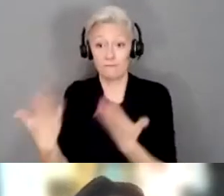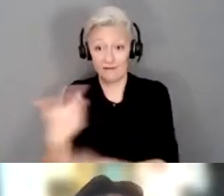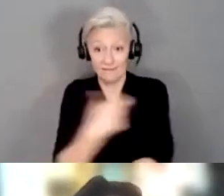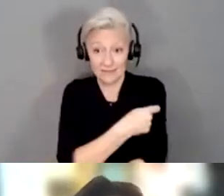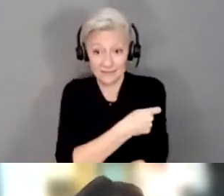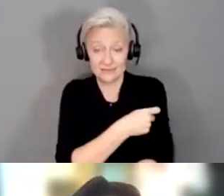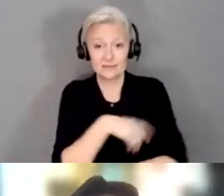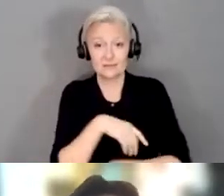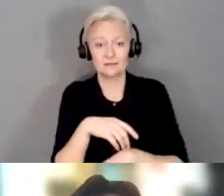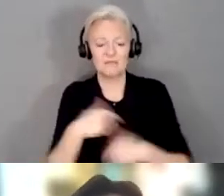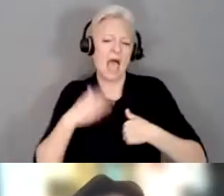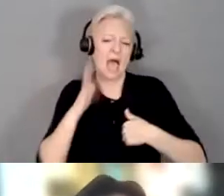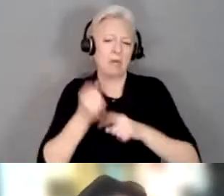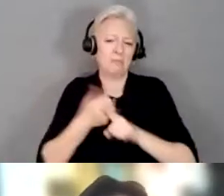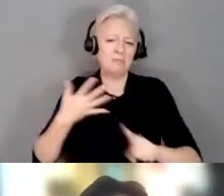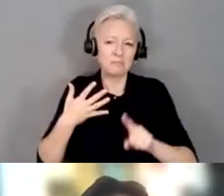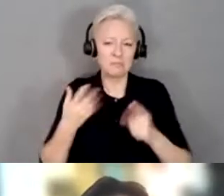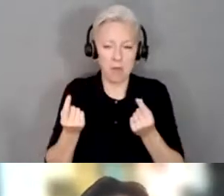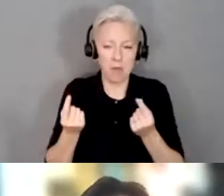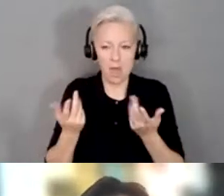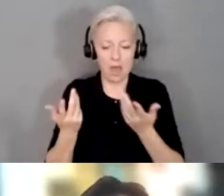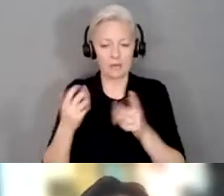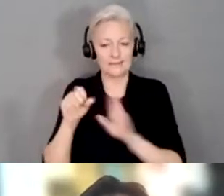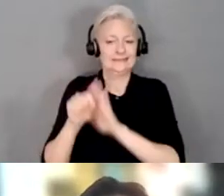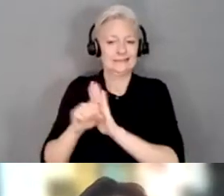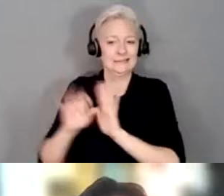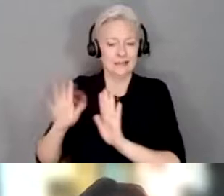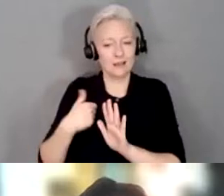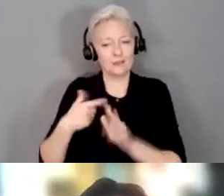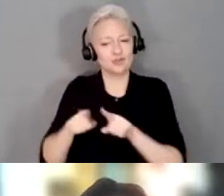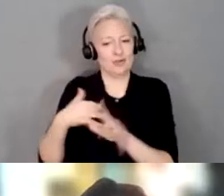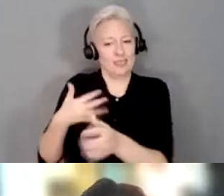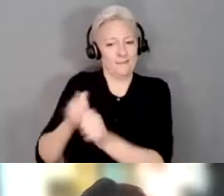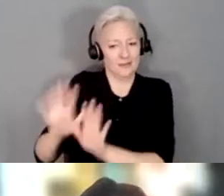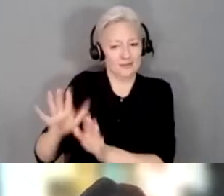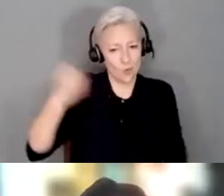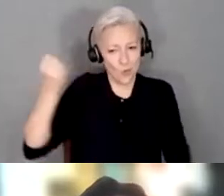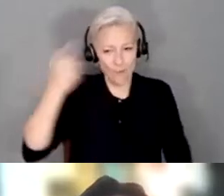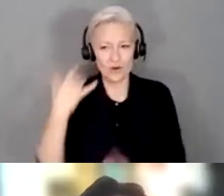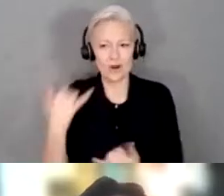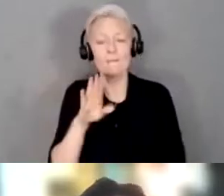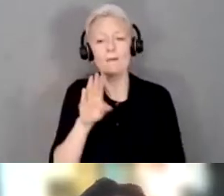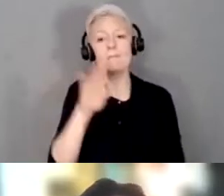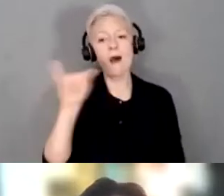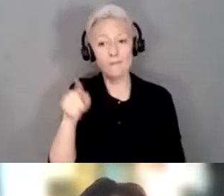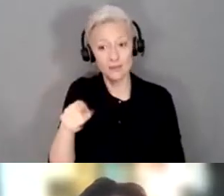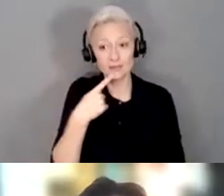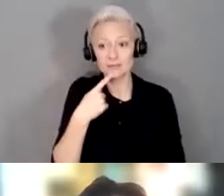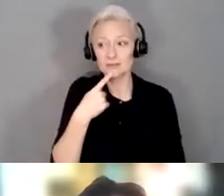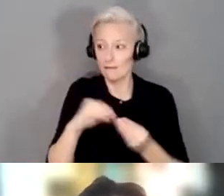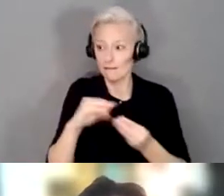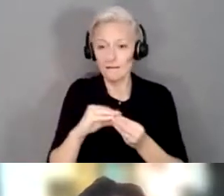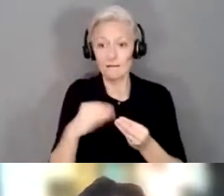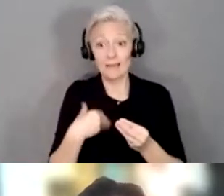Well, I'll talk more about what we have from the state perspective in the update, but Bobby is offering that if you're in the